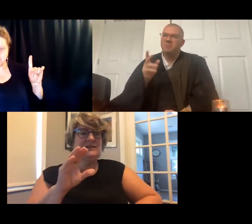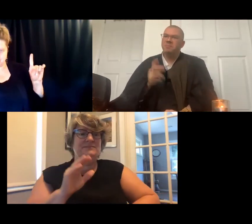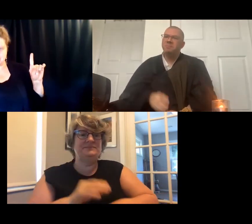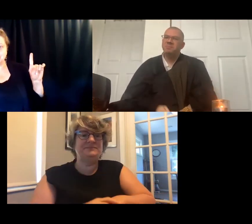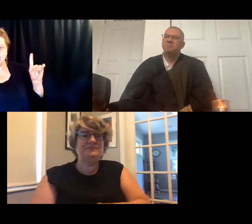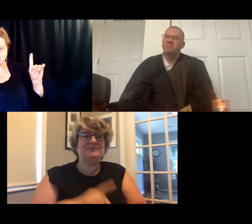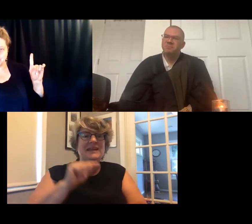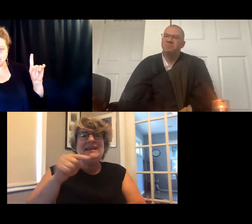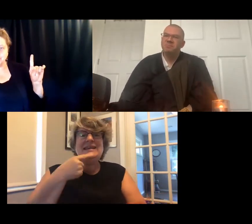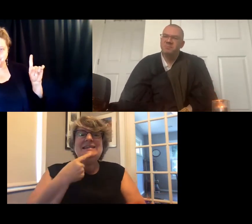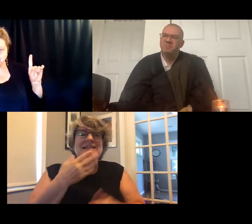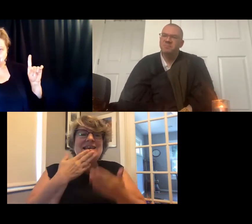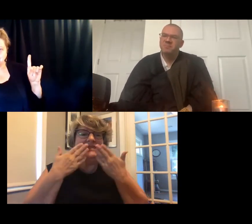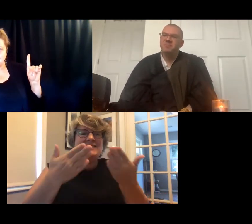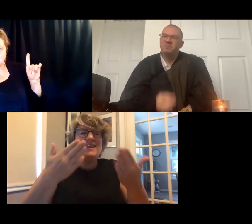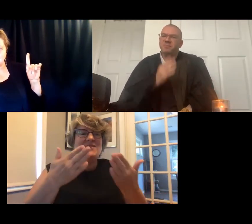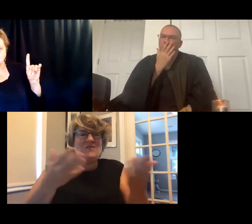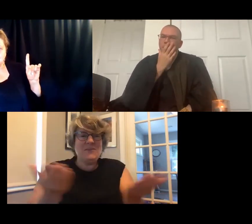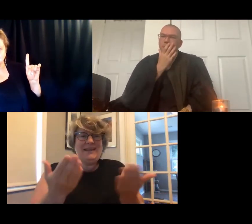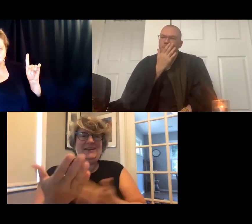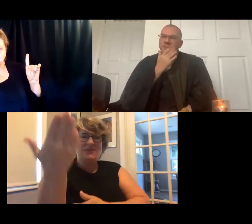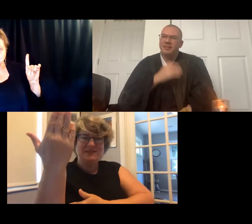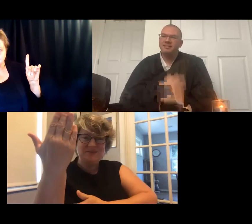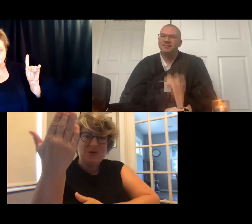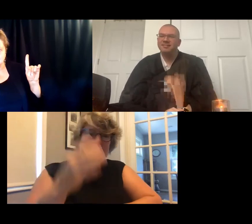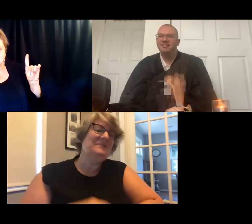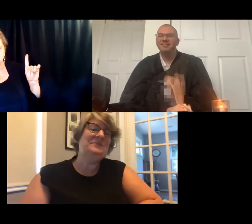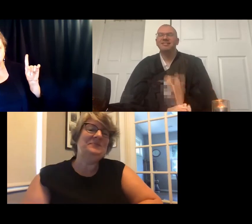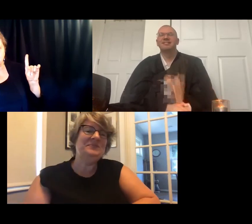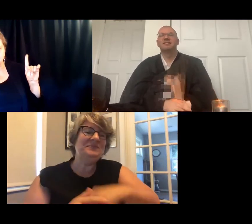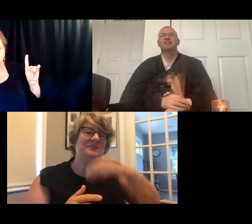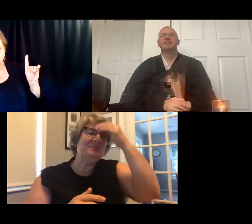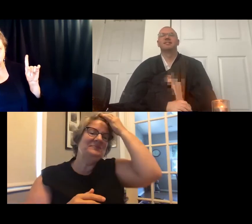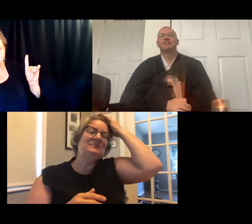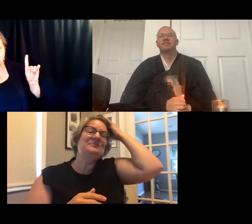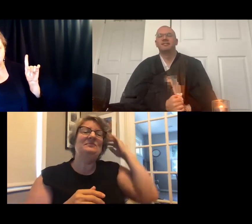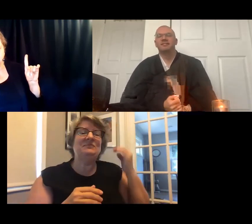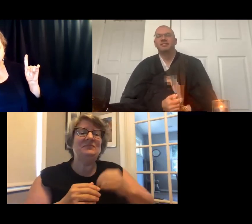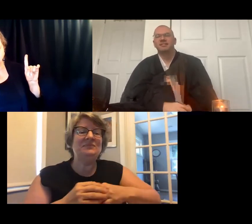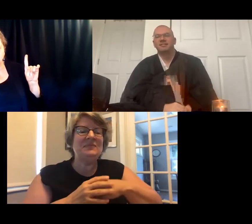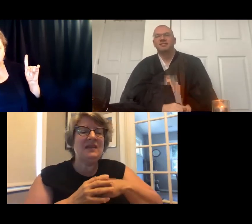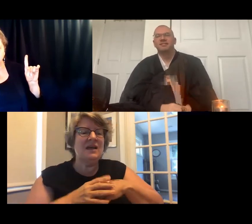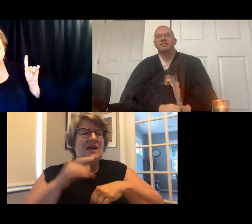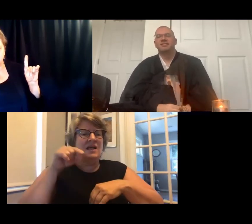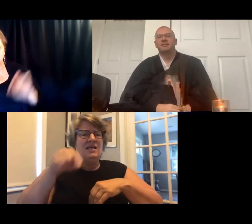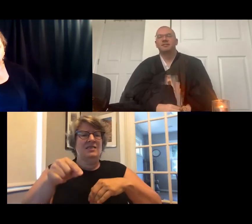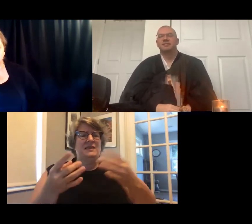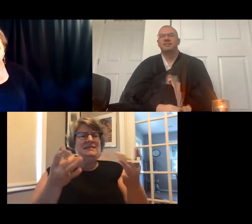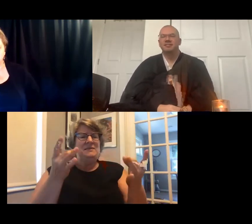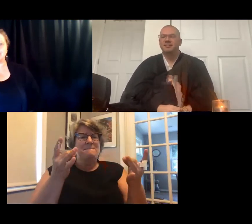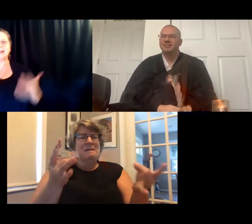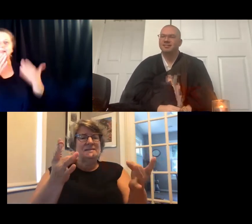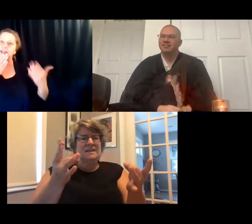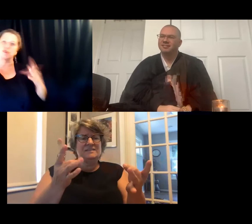is from Steve Anderson. And his question, he says, Reverend Ōshin, thank you so much for being here